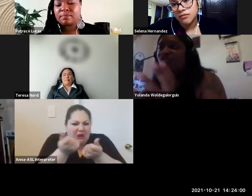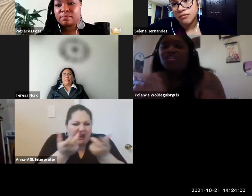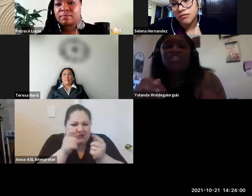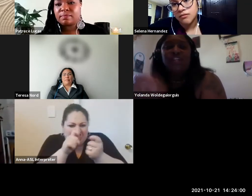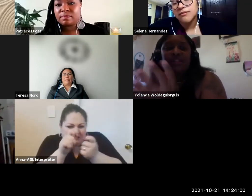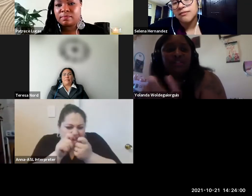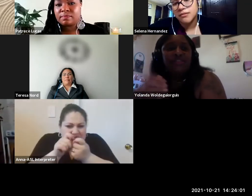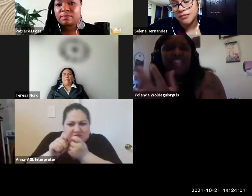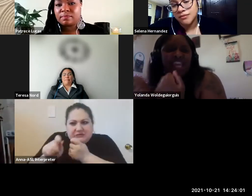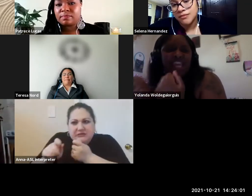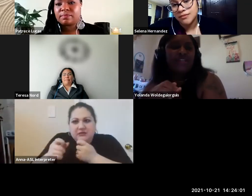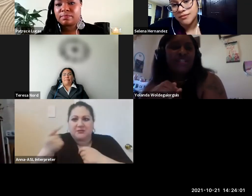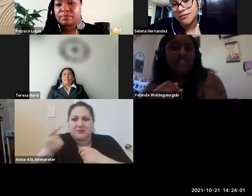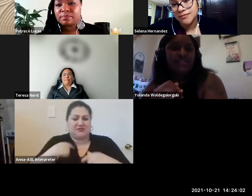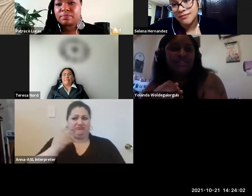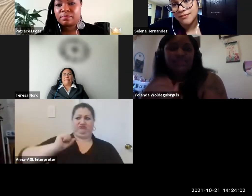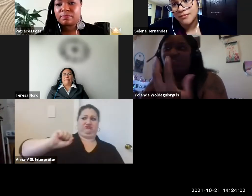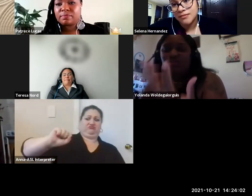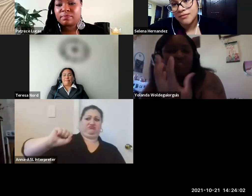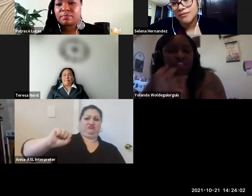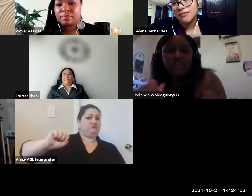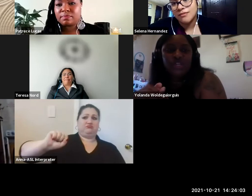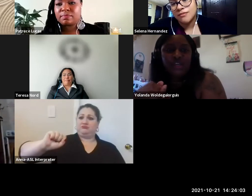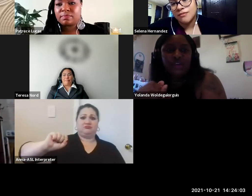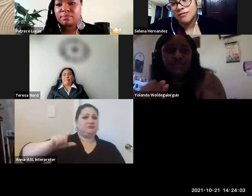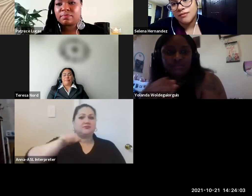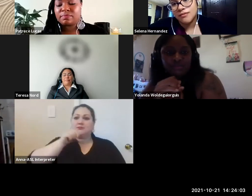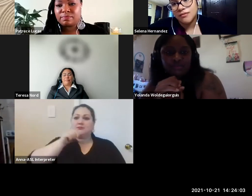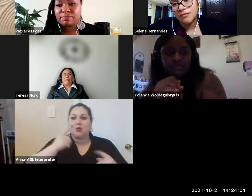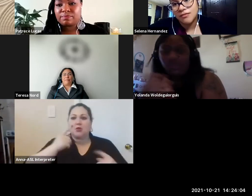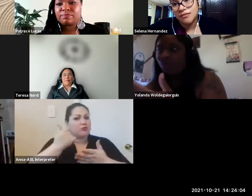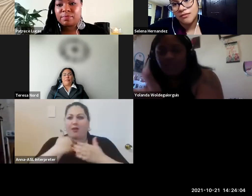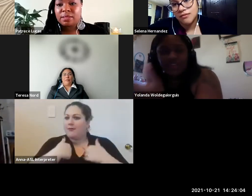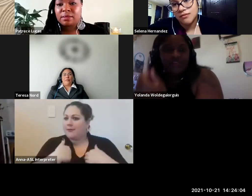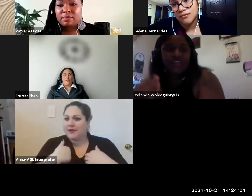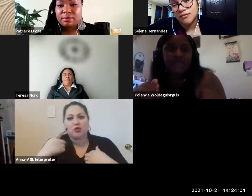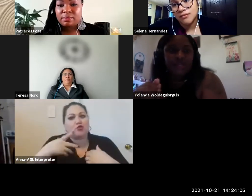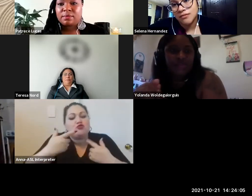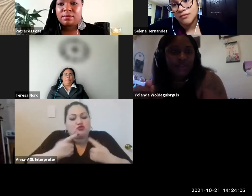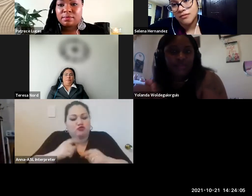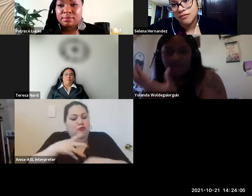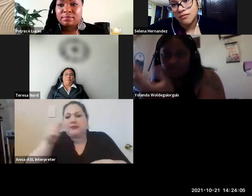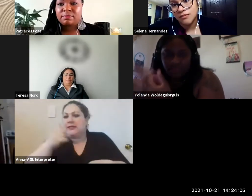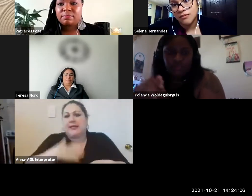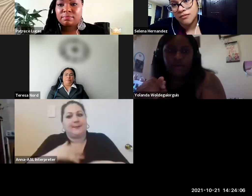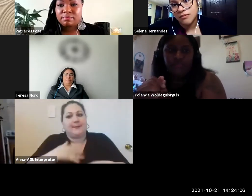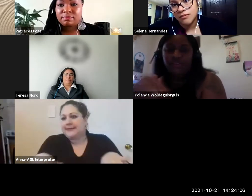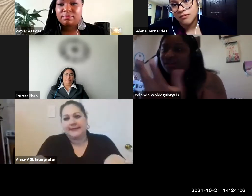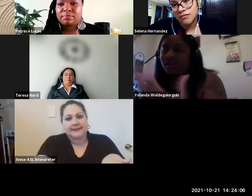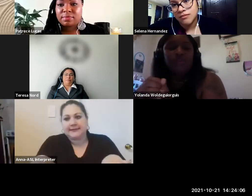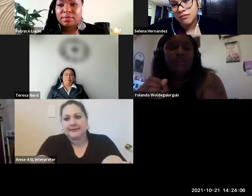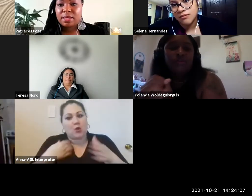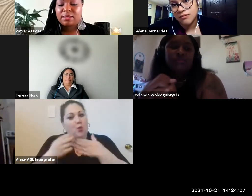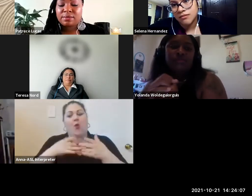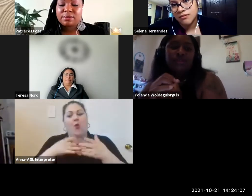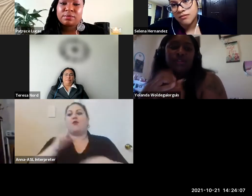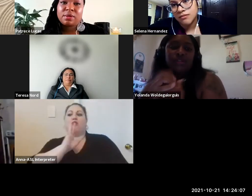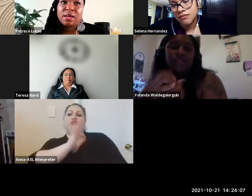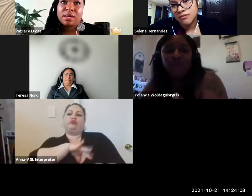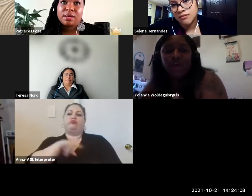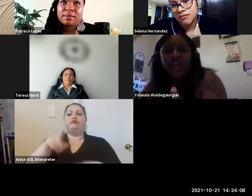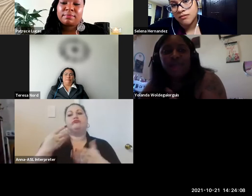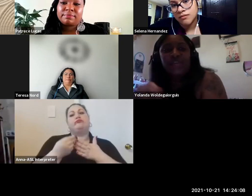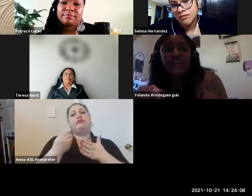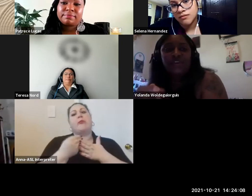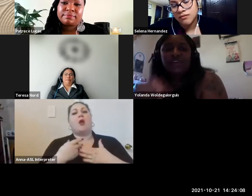help us, you're just trying to take our kids. You really don't care. Whatever gives you our money, right? Whatever gives you profit. No, I hear